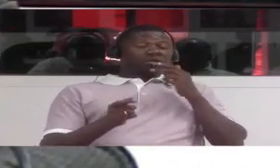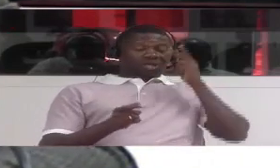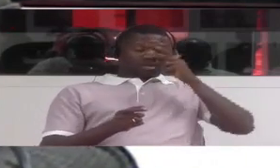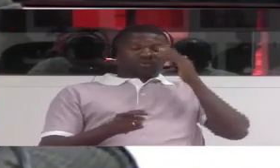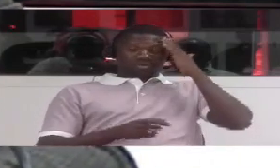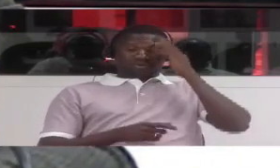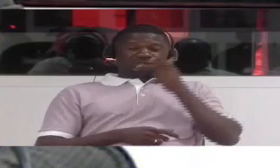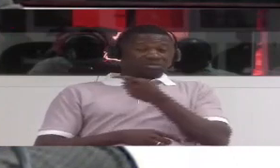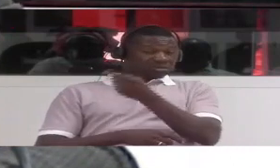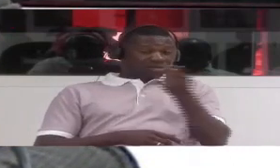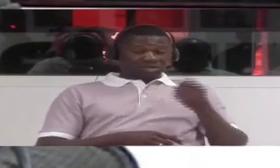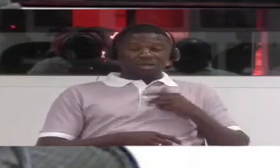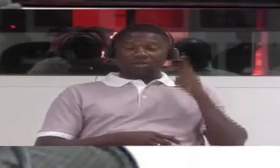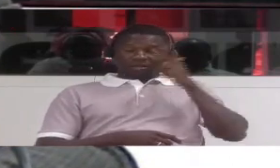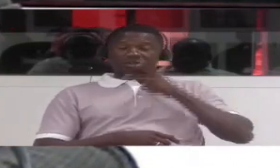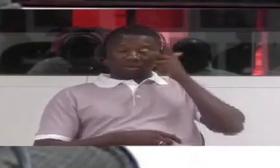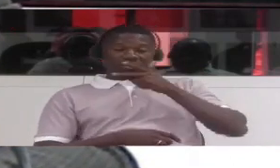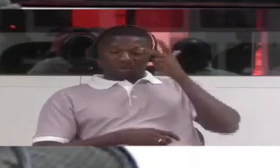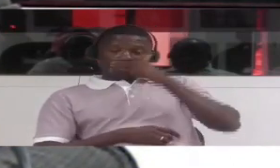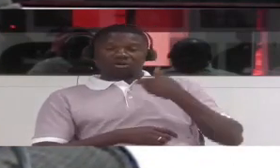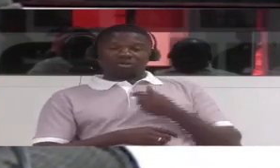met them. I've never known them. And